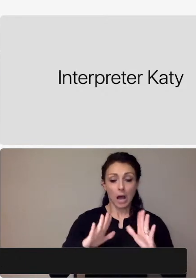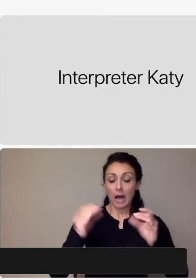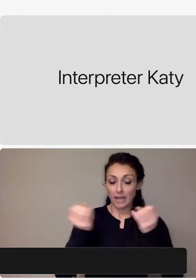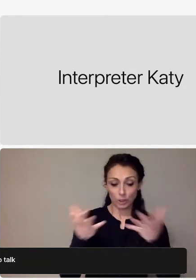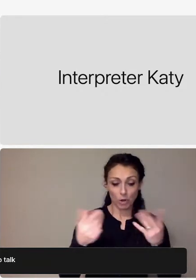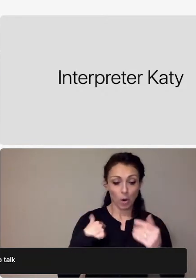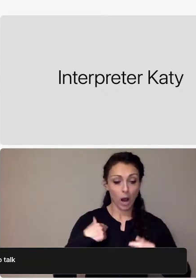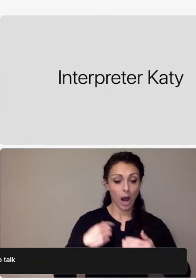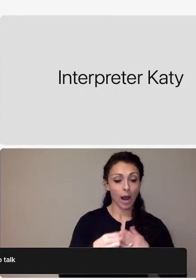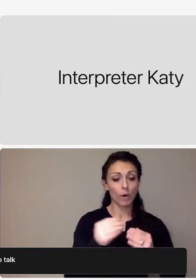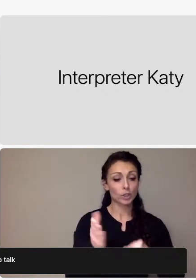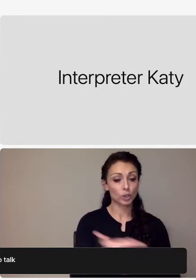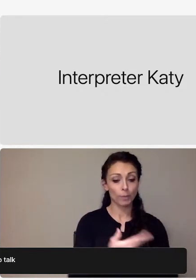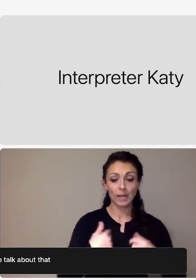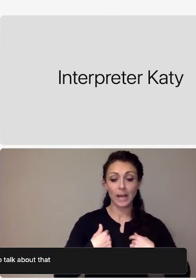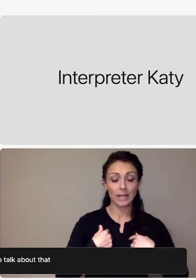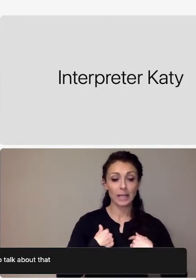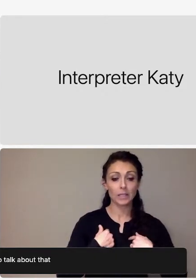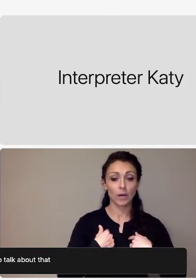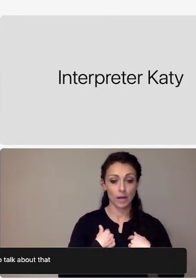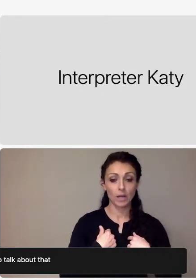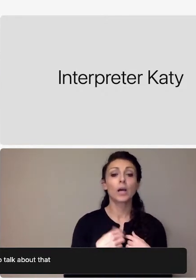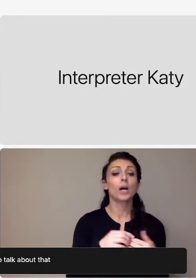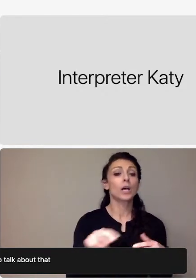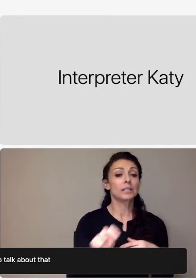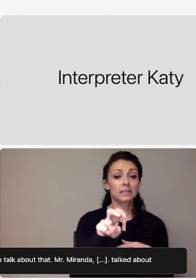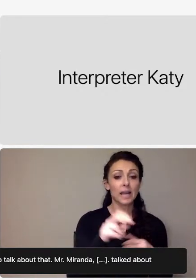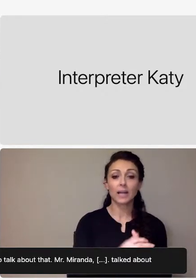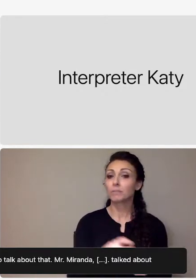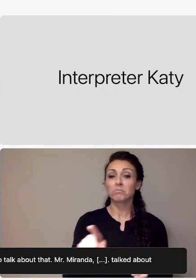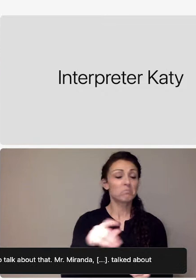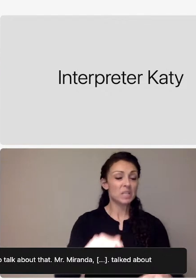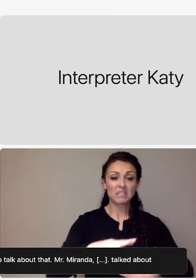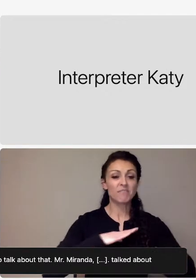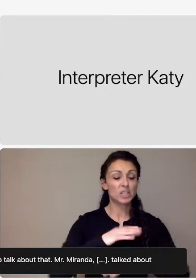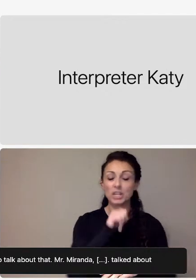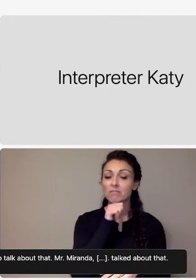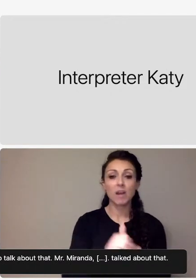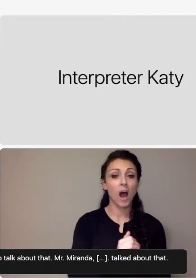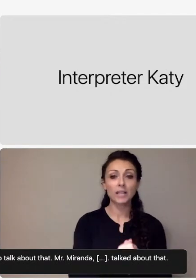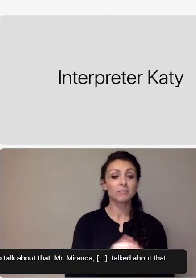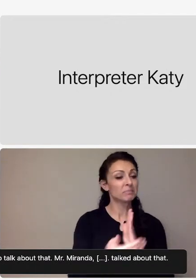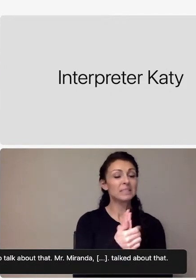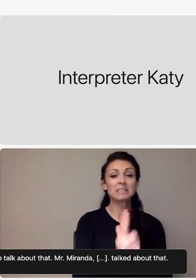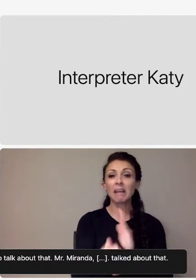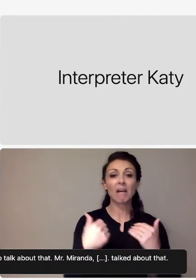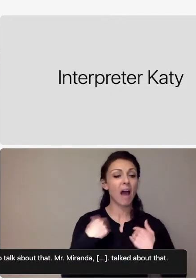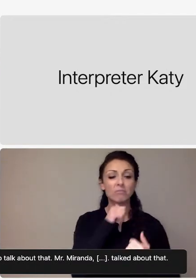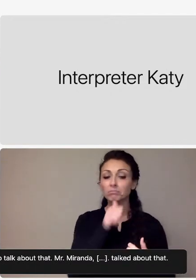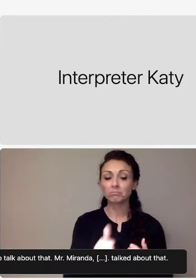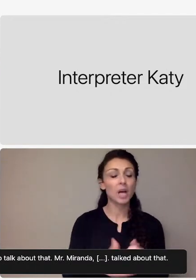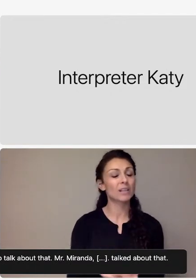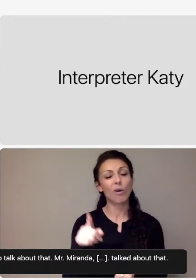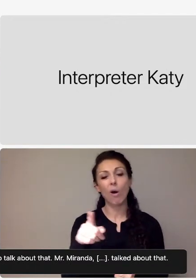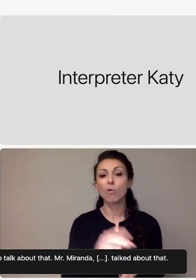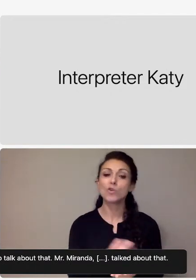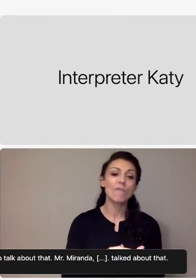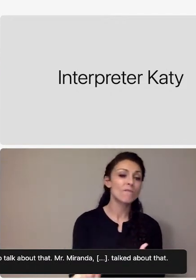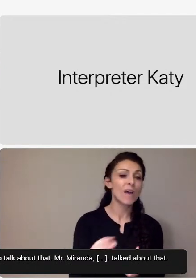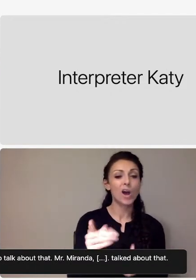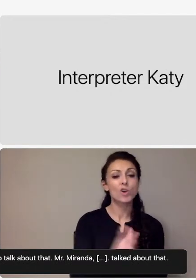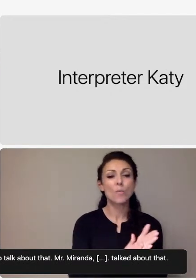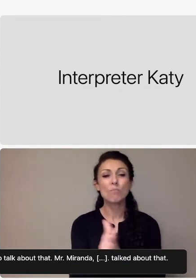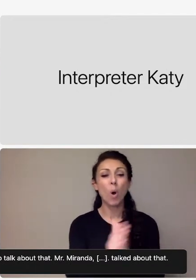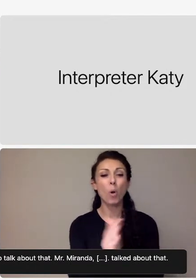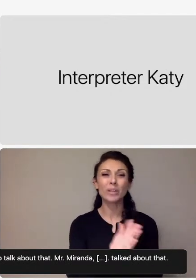that uh mr miranda dr mata being a snake talked about that he's totally insufficient and incompetent oh i put words here like he fails his motives are